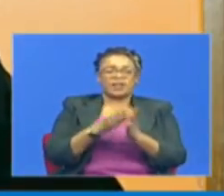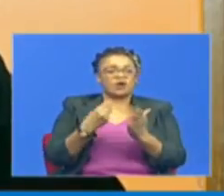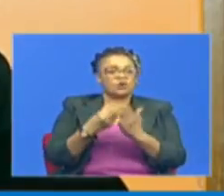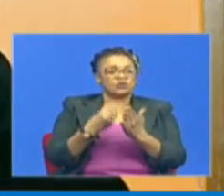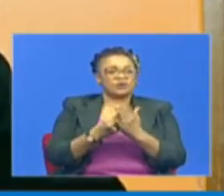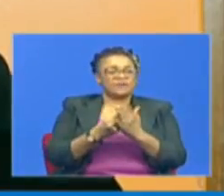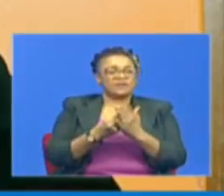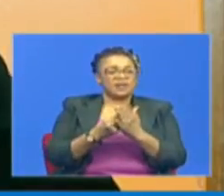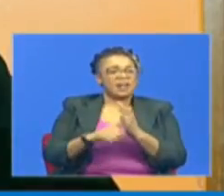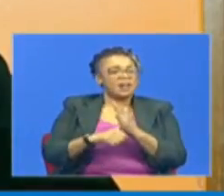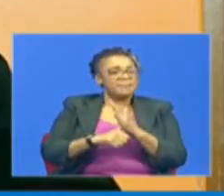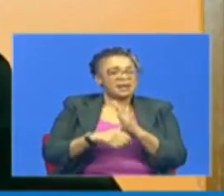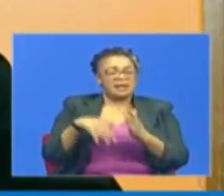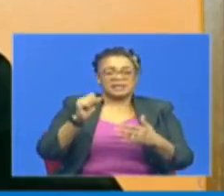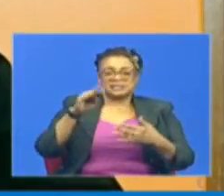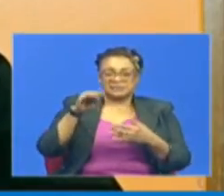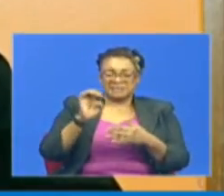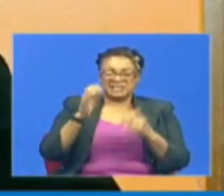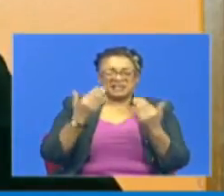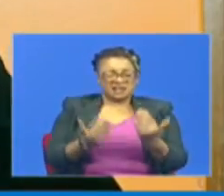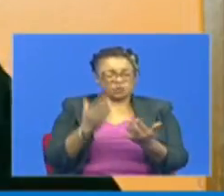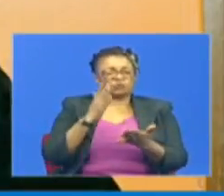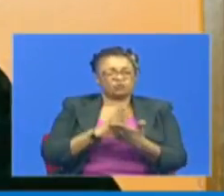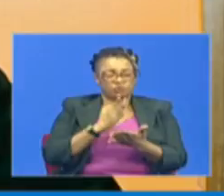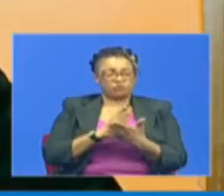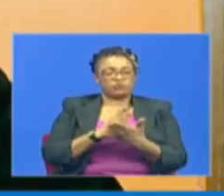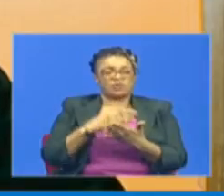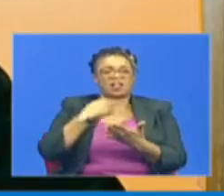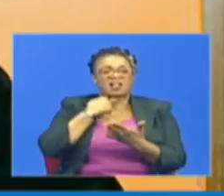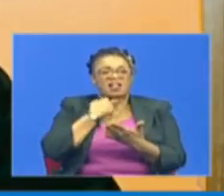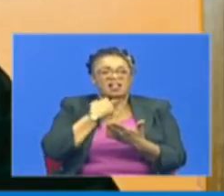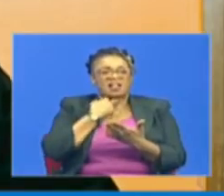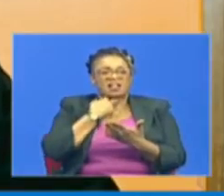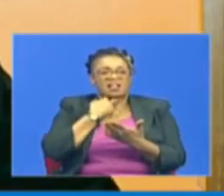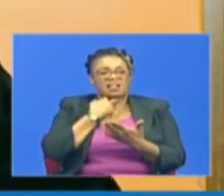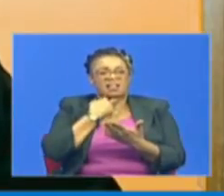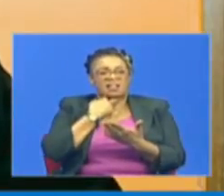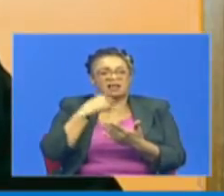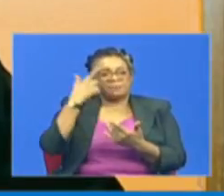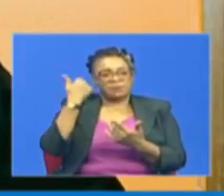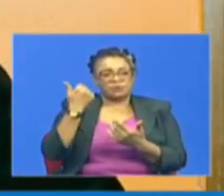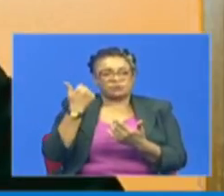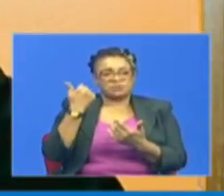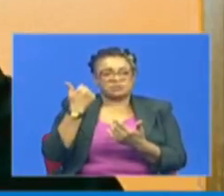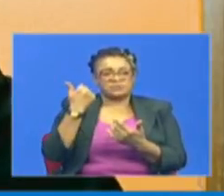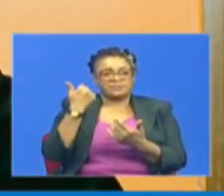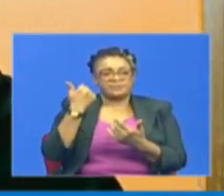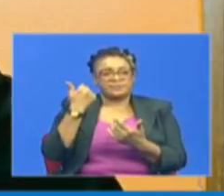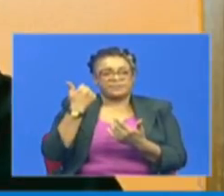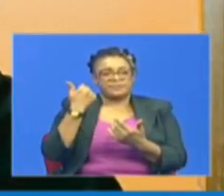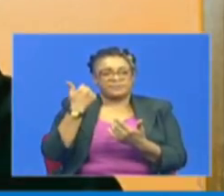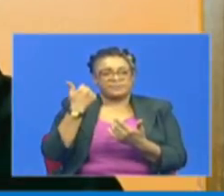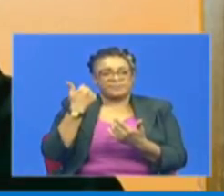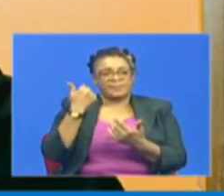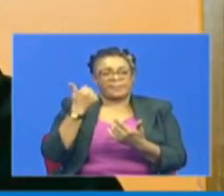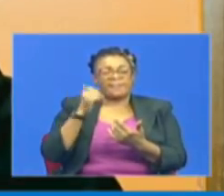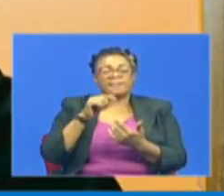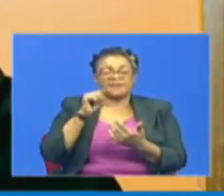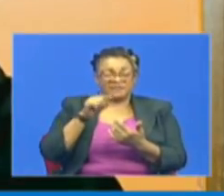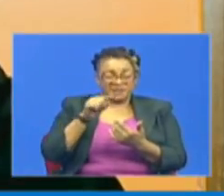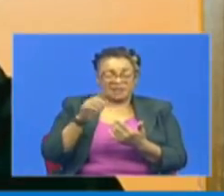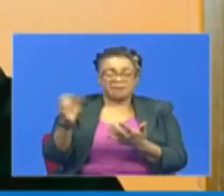So SMEs are actually caught between a rock and a hard place, because they are actually the biggest employers in this